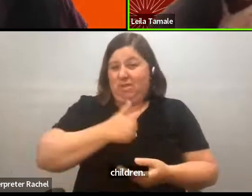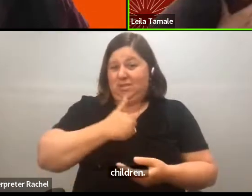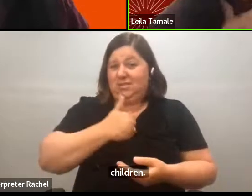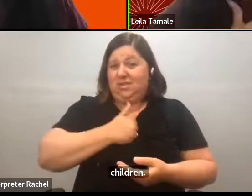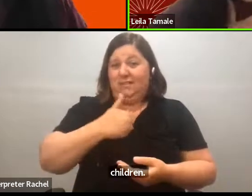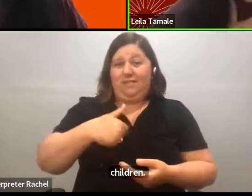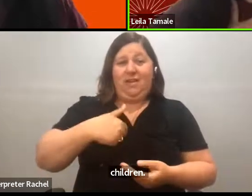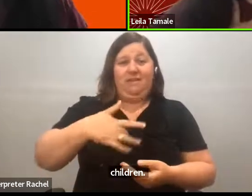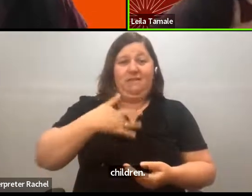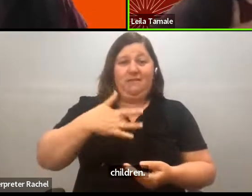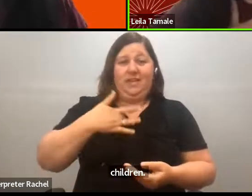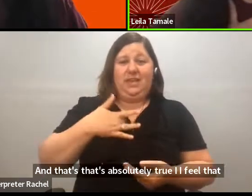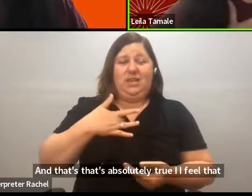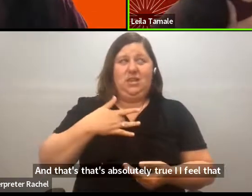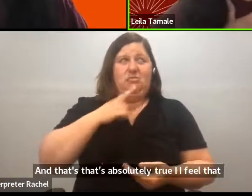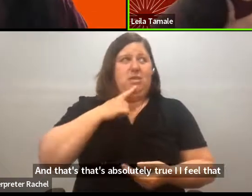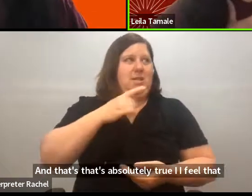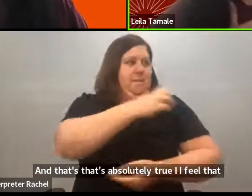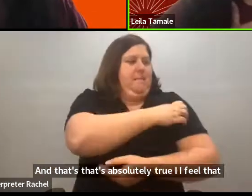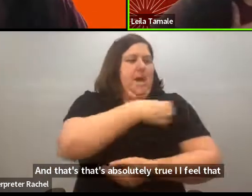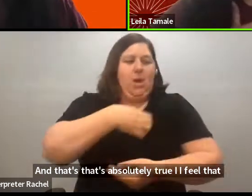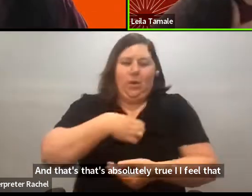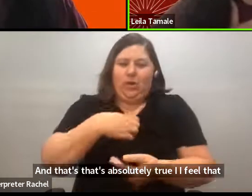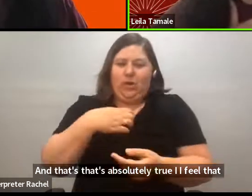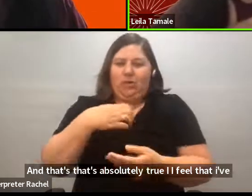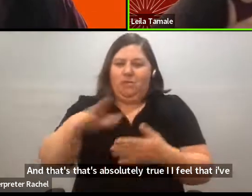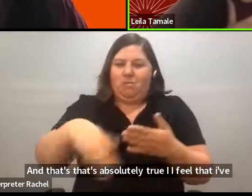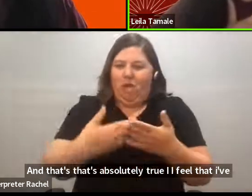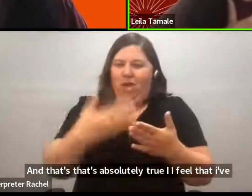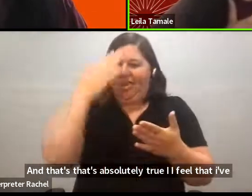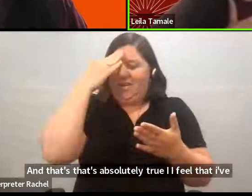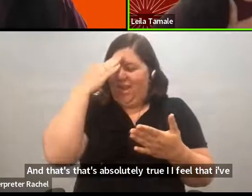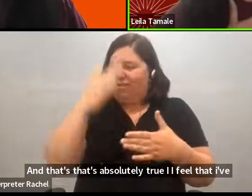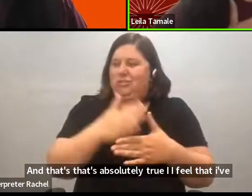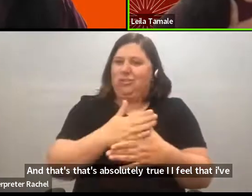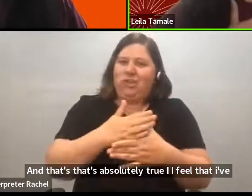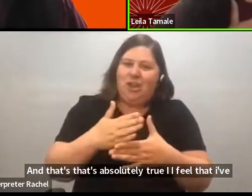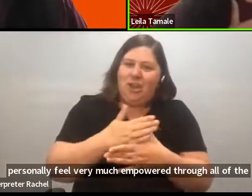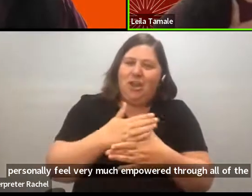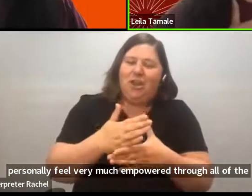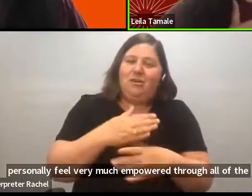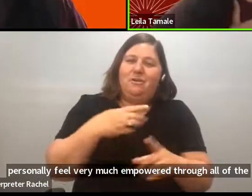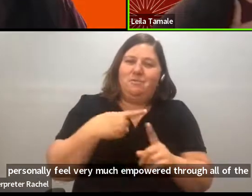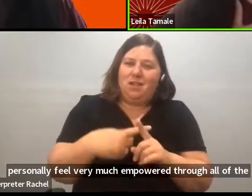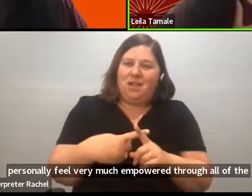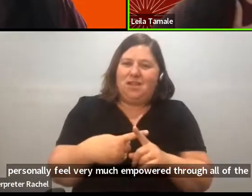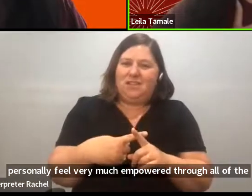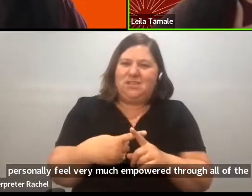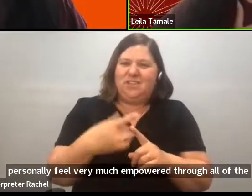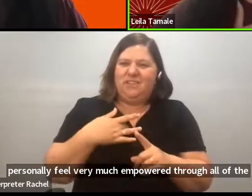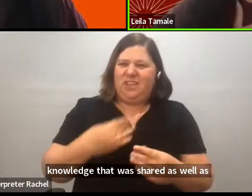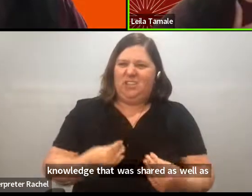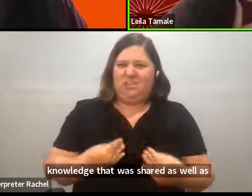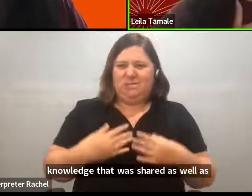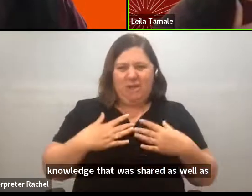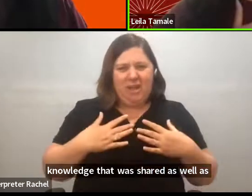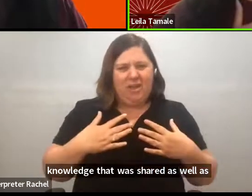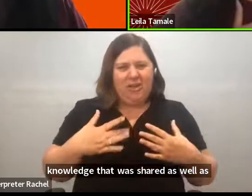I personally feel very much empowered through all of the knowledge that was shared, as well as just inspired and